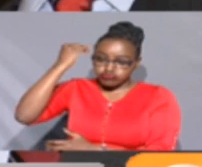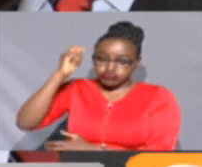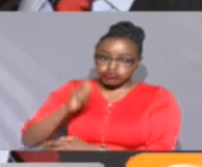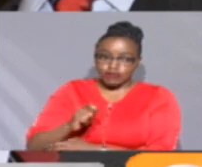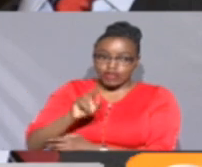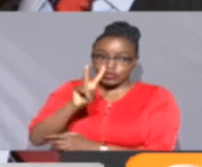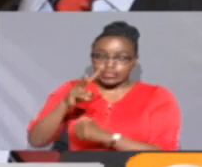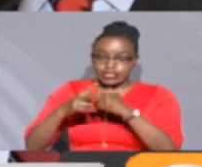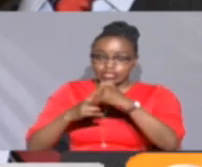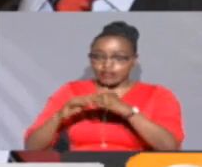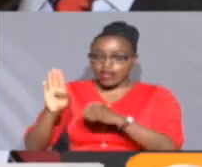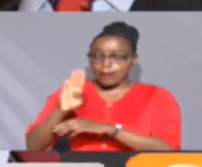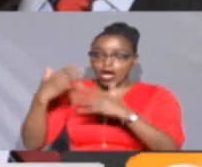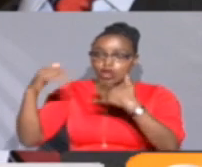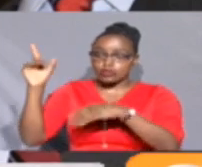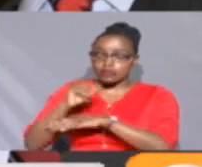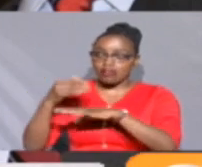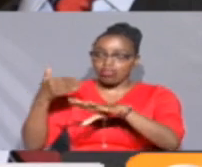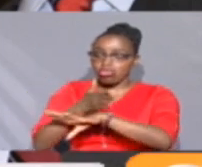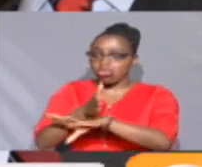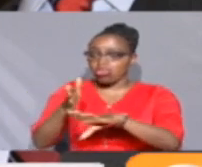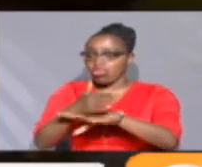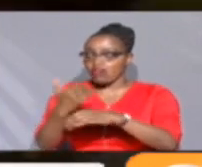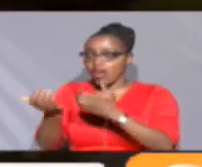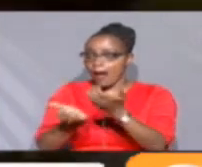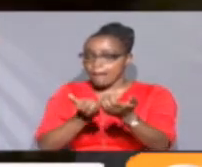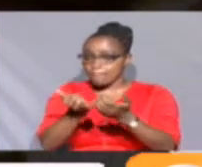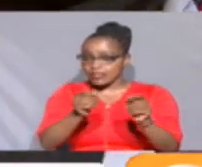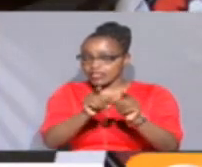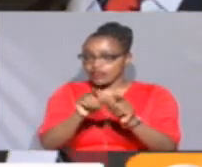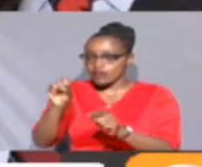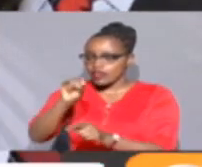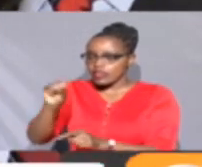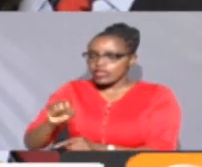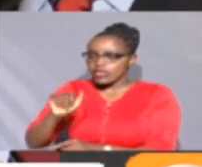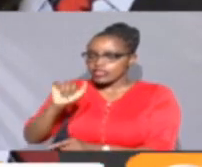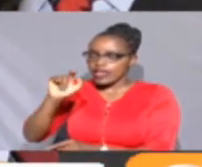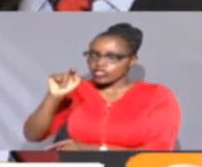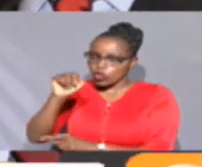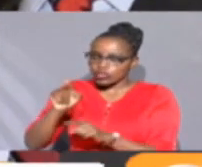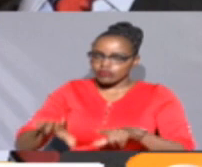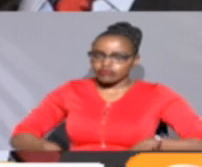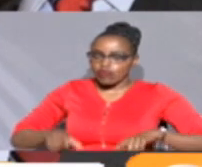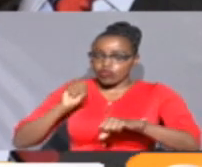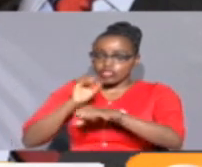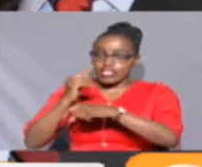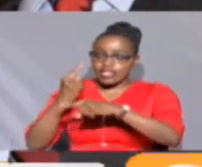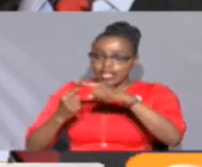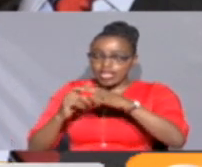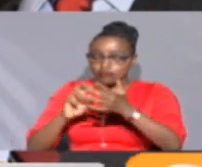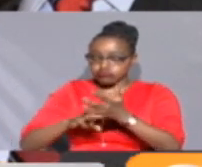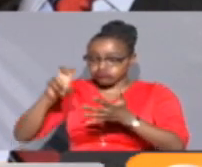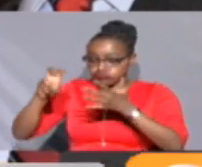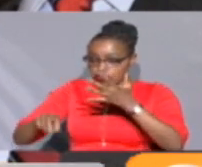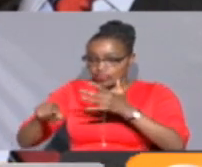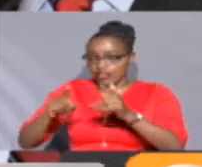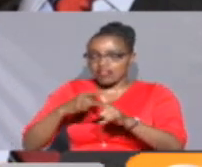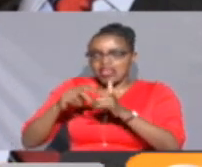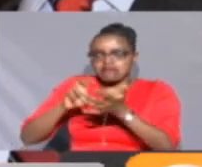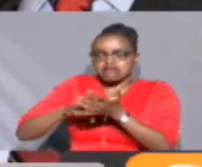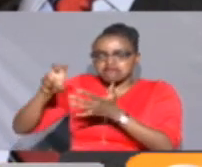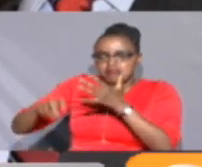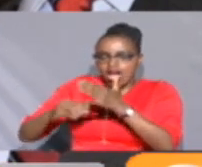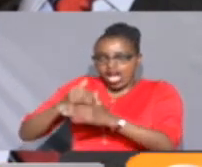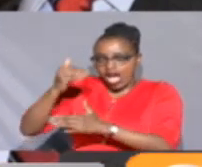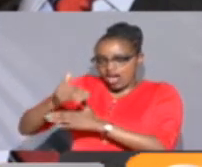27 billion shillings lost in fraudulent deals. Even though Saitoti survived the scandal for 14 years after leaving the docket, he resigned after